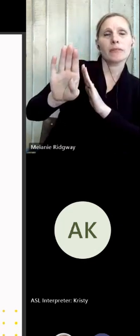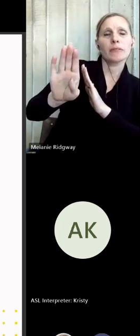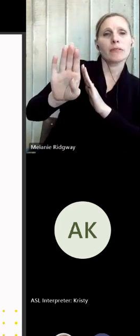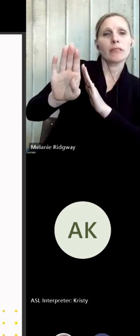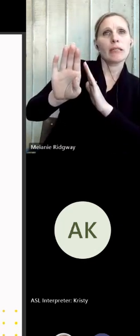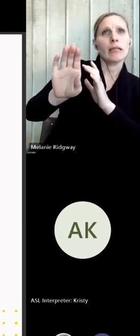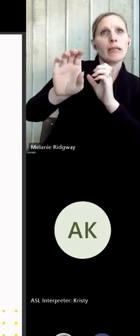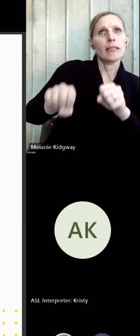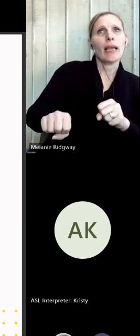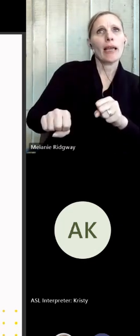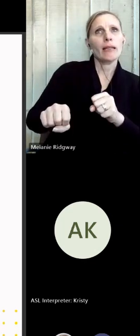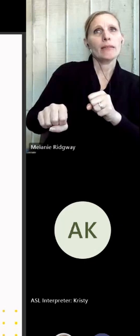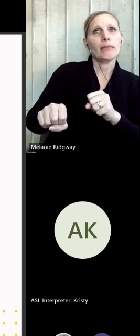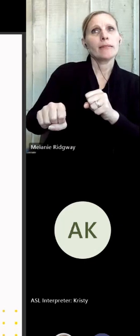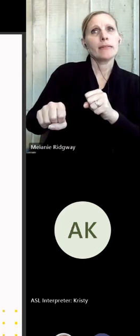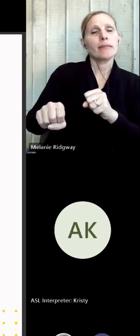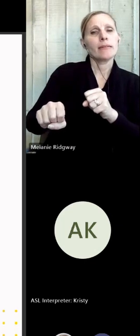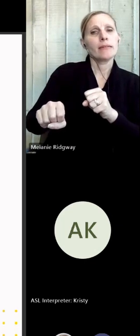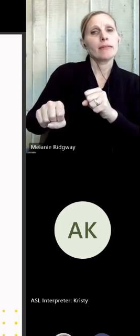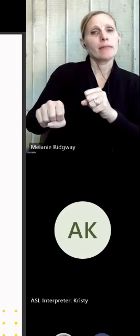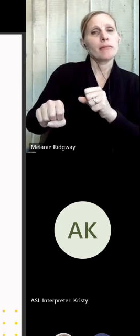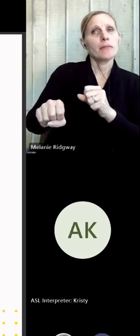attribute to my disability.